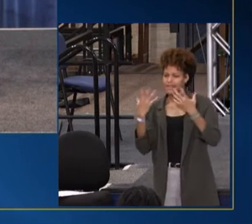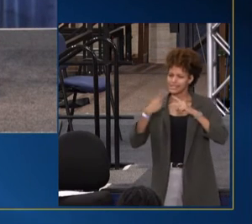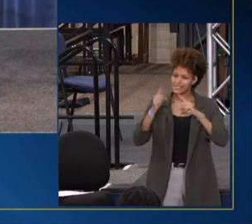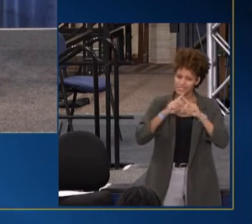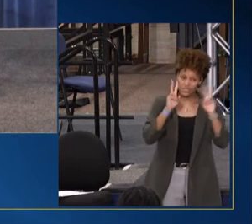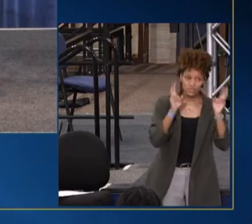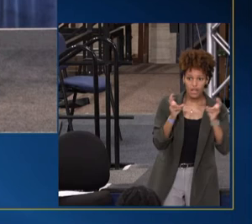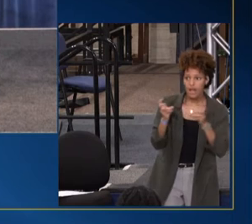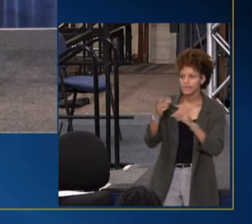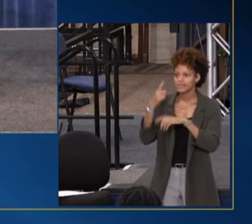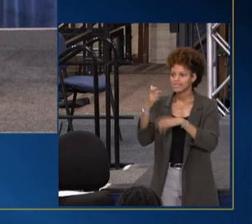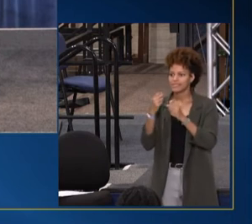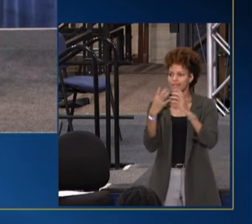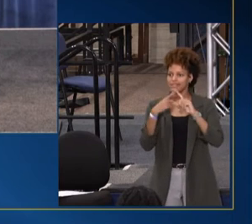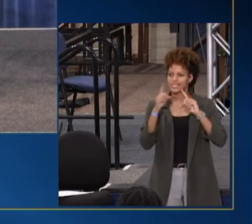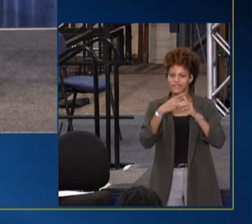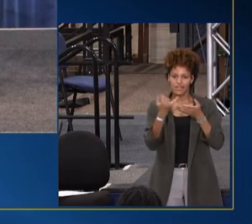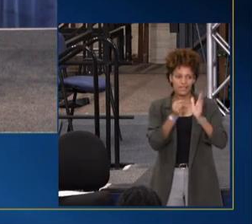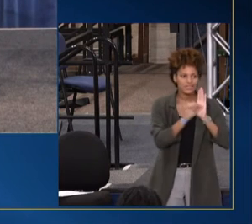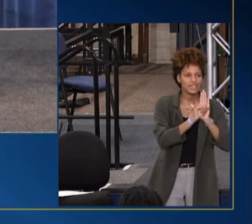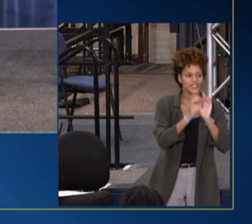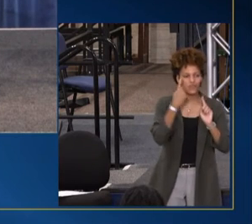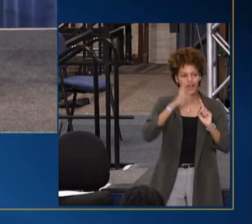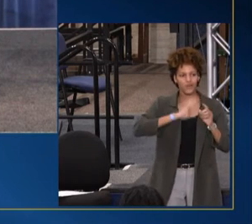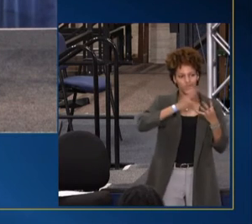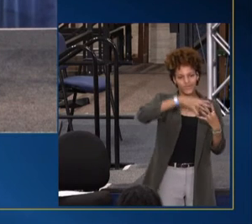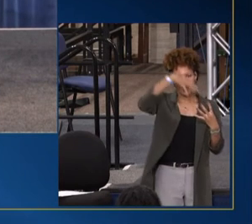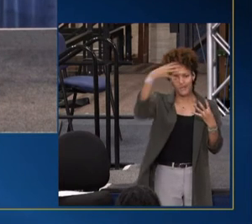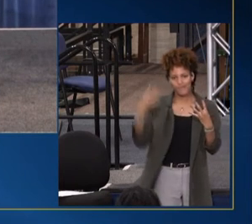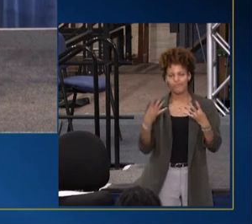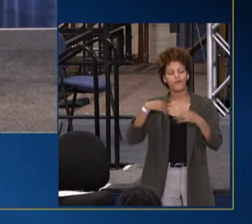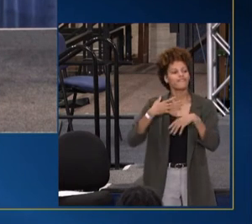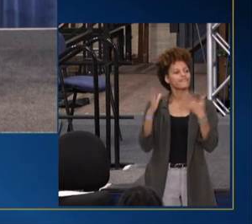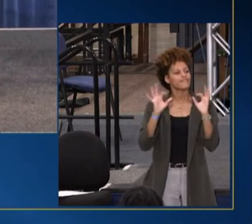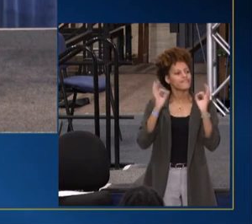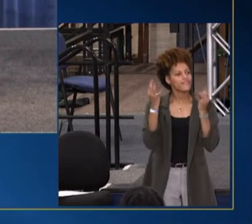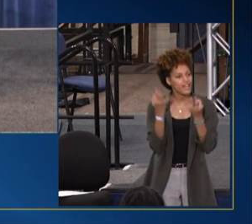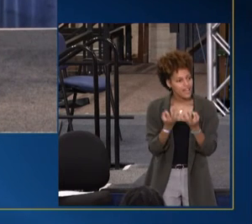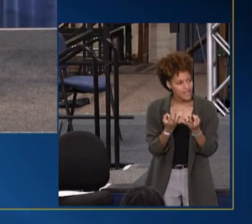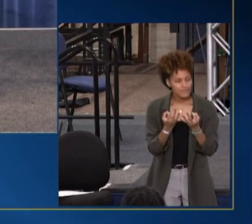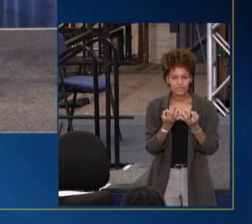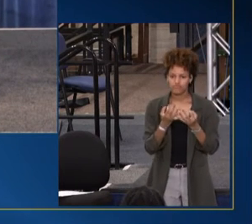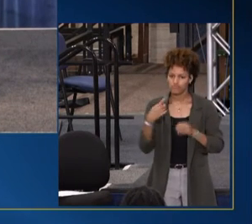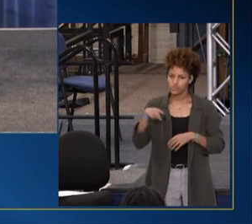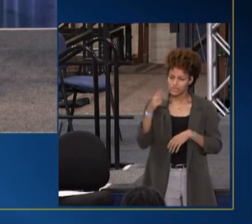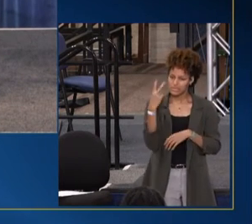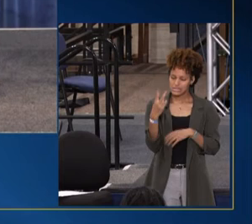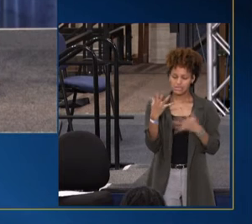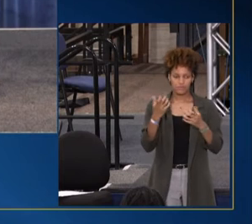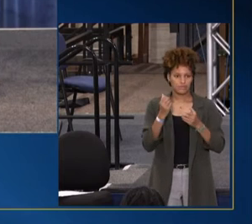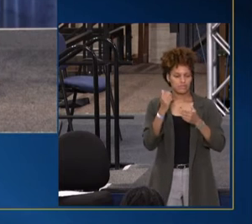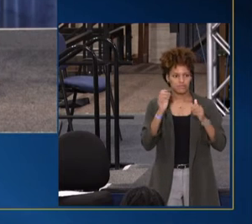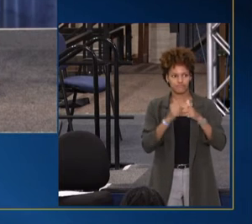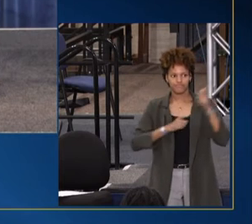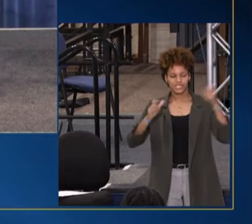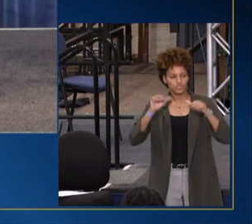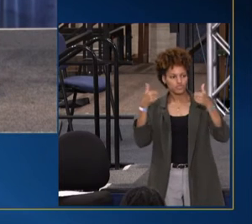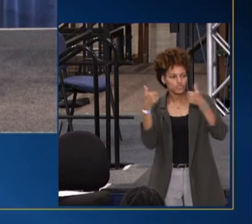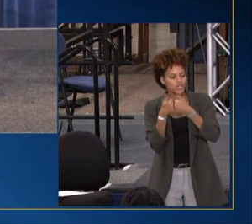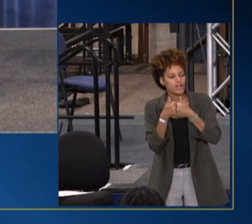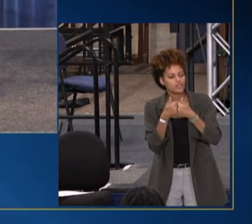different identities, for our whole rainbow family. So what do you see as some of the greatest challenges that we face